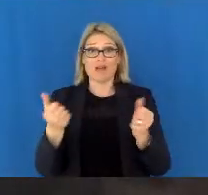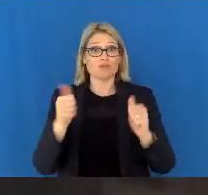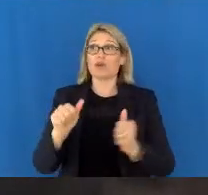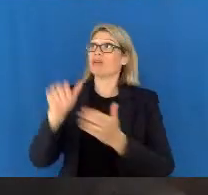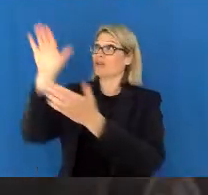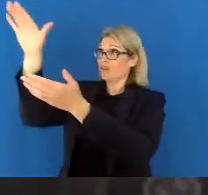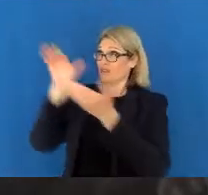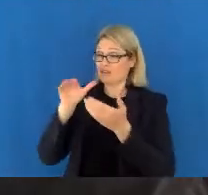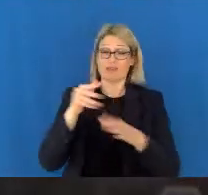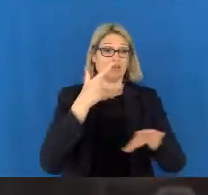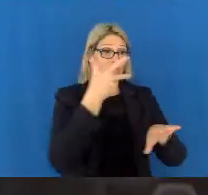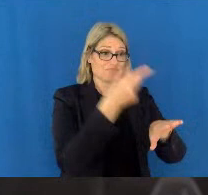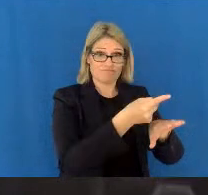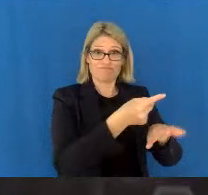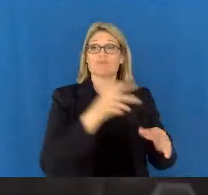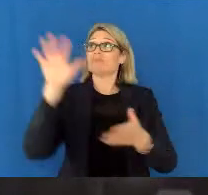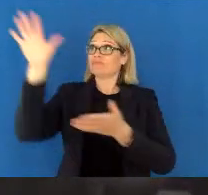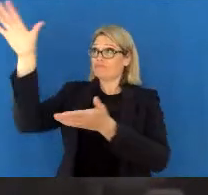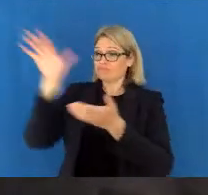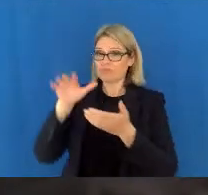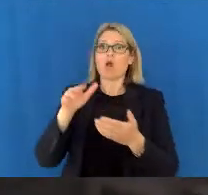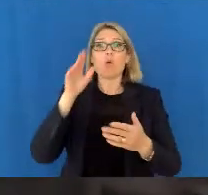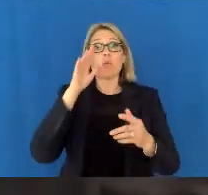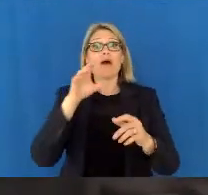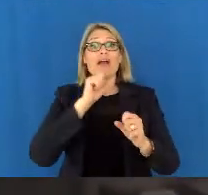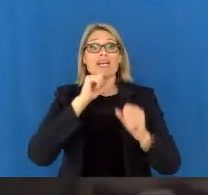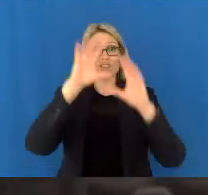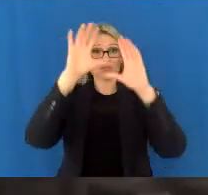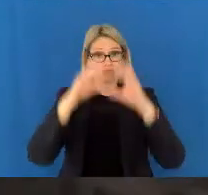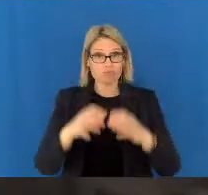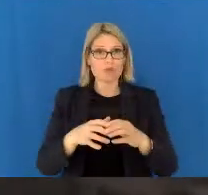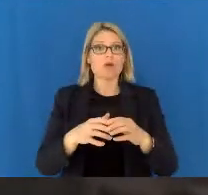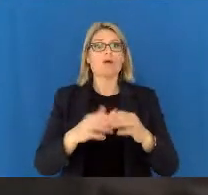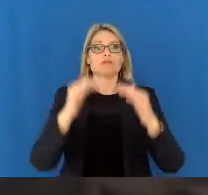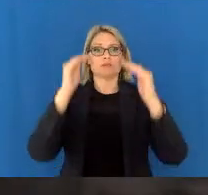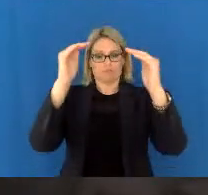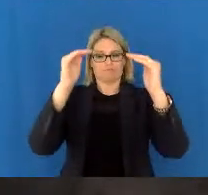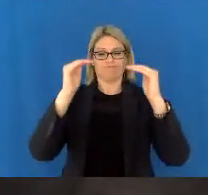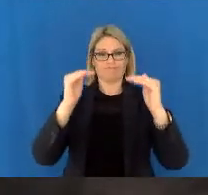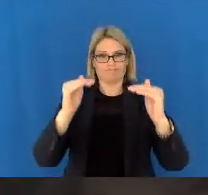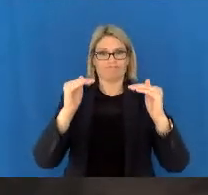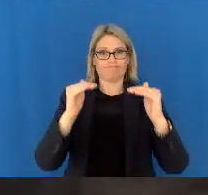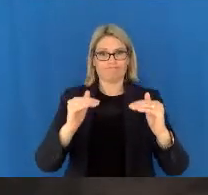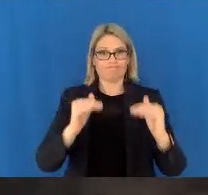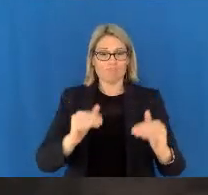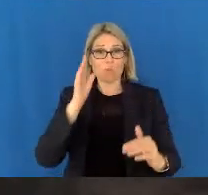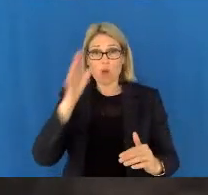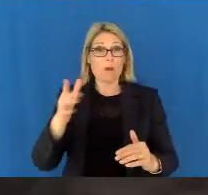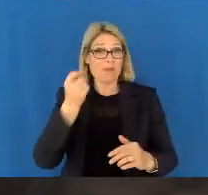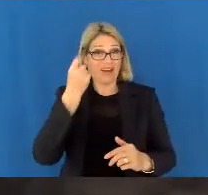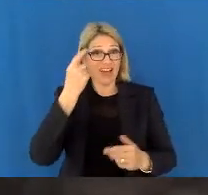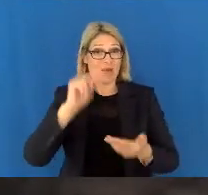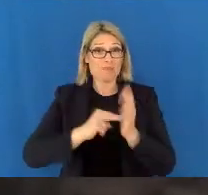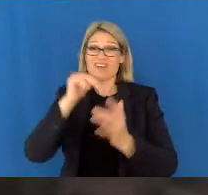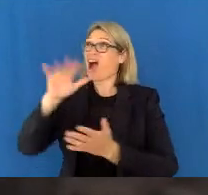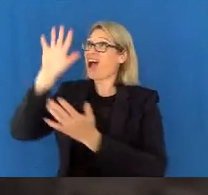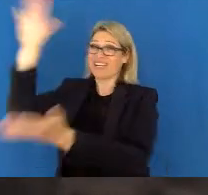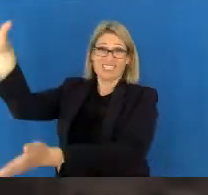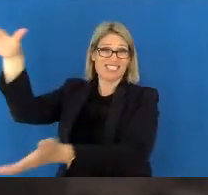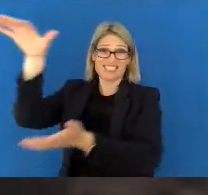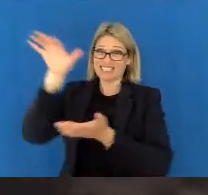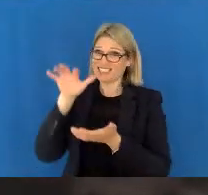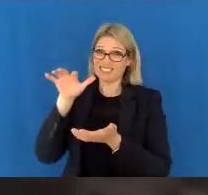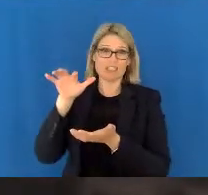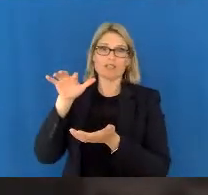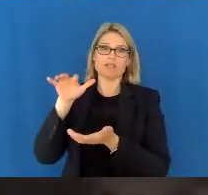be reducing the age groups as well as quickly as possible. It's just that right now the quantities are limited, and we have to protect